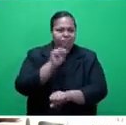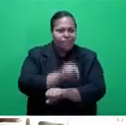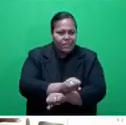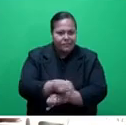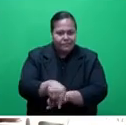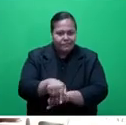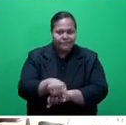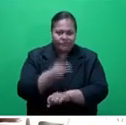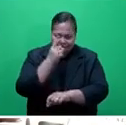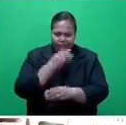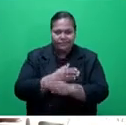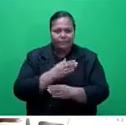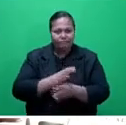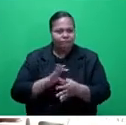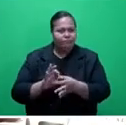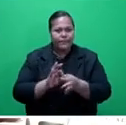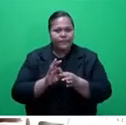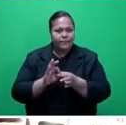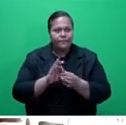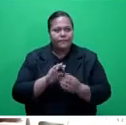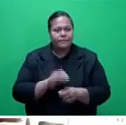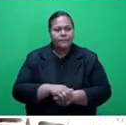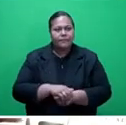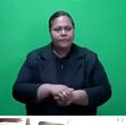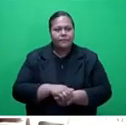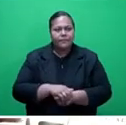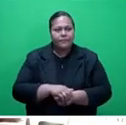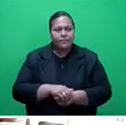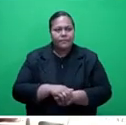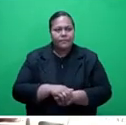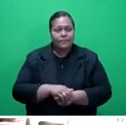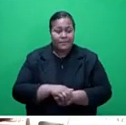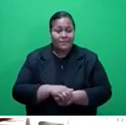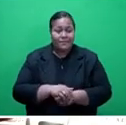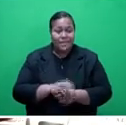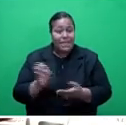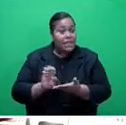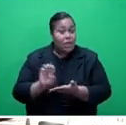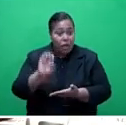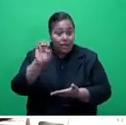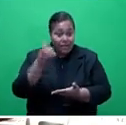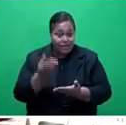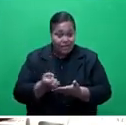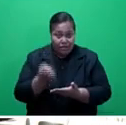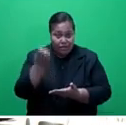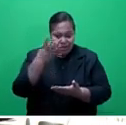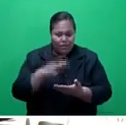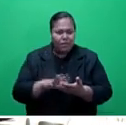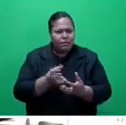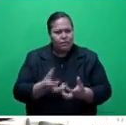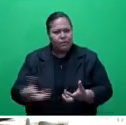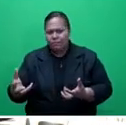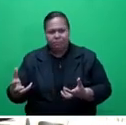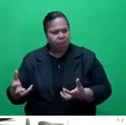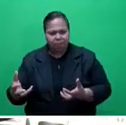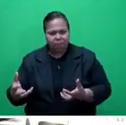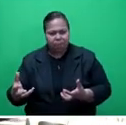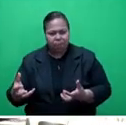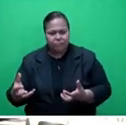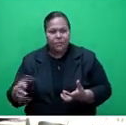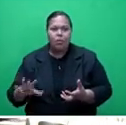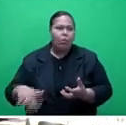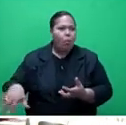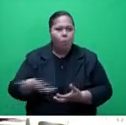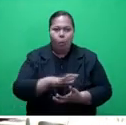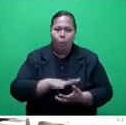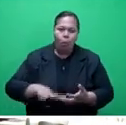us. No sector of our economy and no Fijian is unaffected by